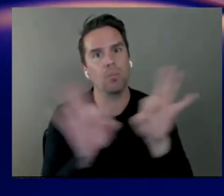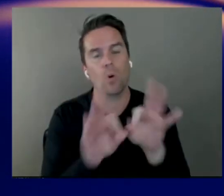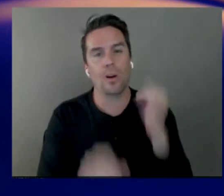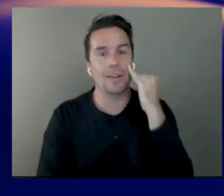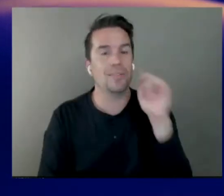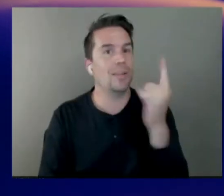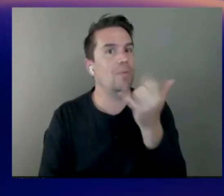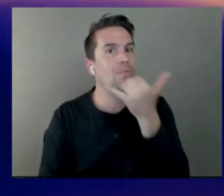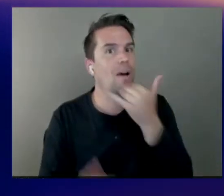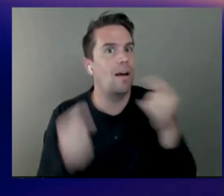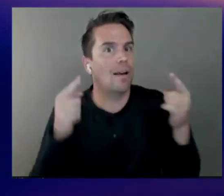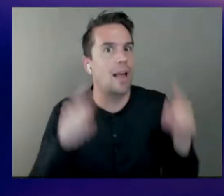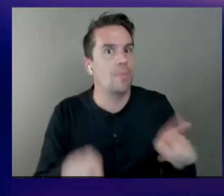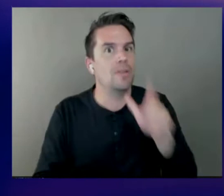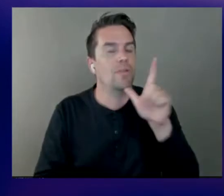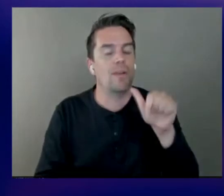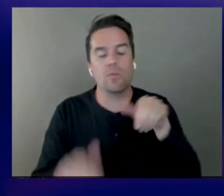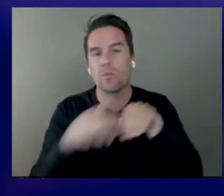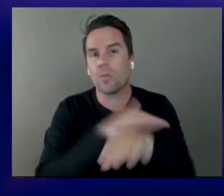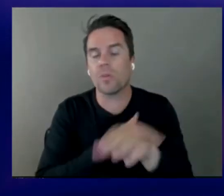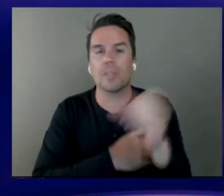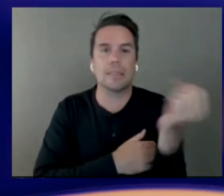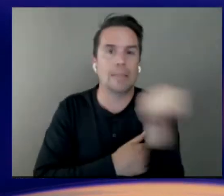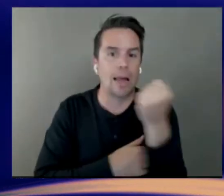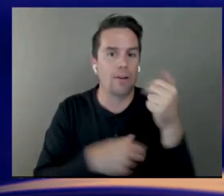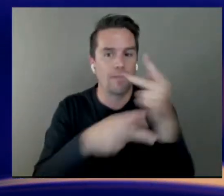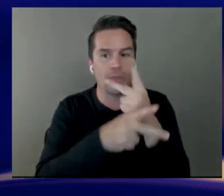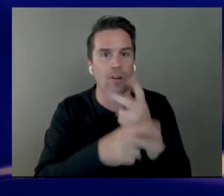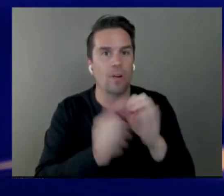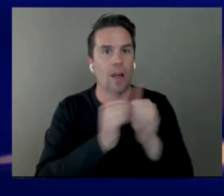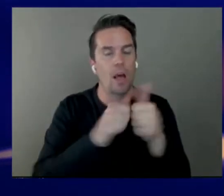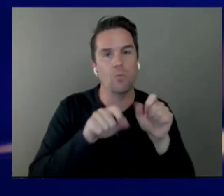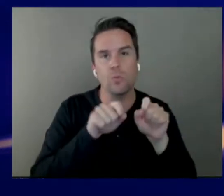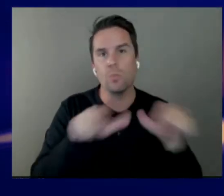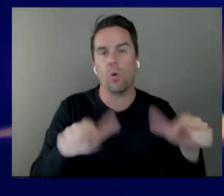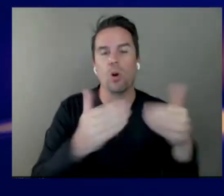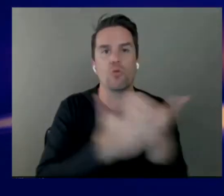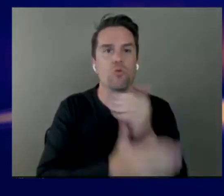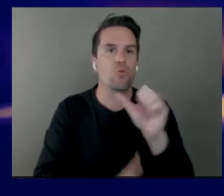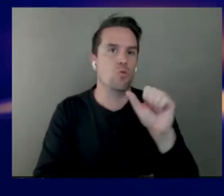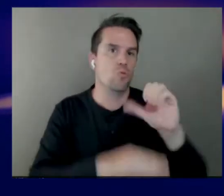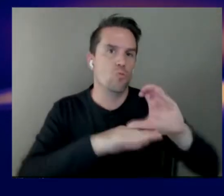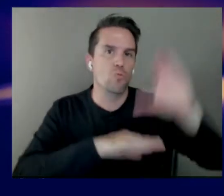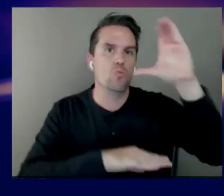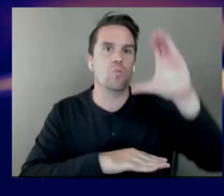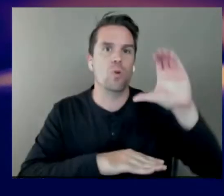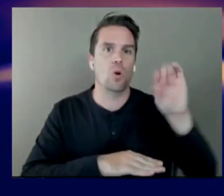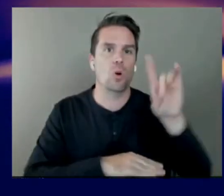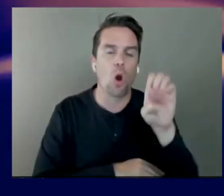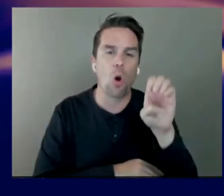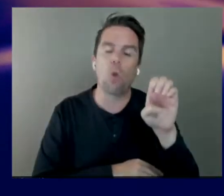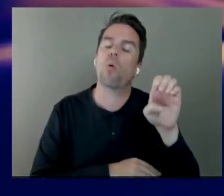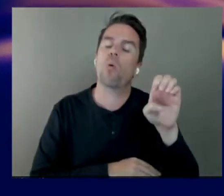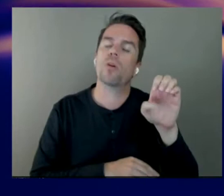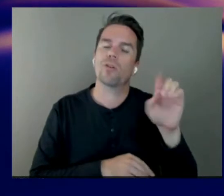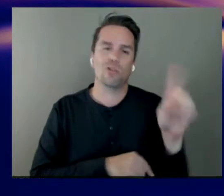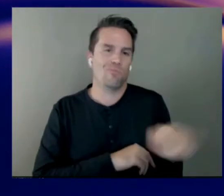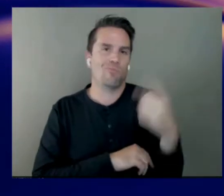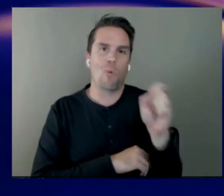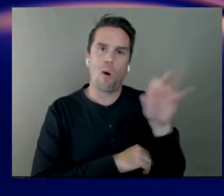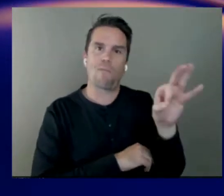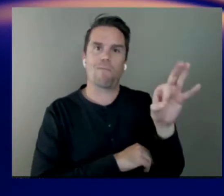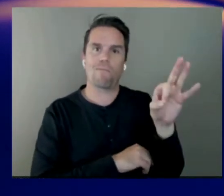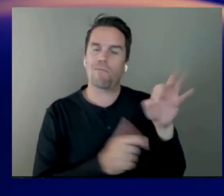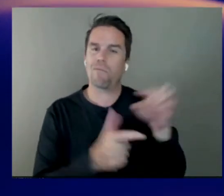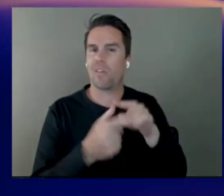Saturday and figure out how to deploy a whole new stack of your code. You just flip it to off, and then you can wait for Monday morning, and then you can work on what